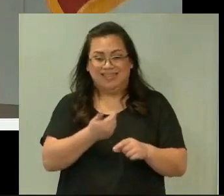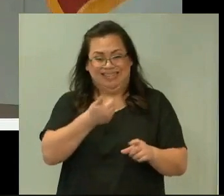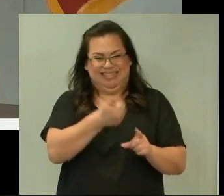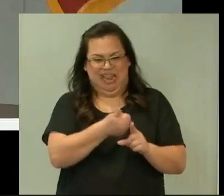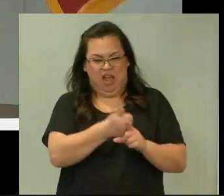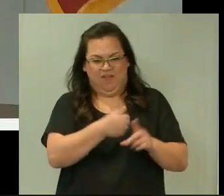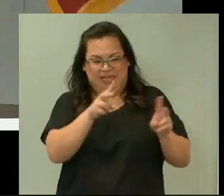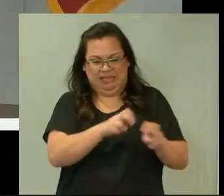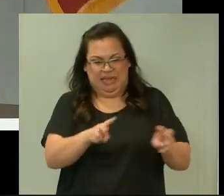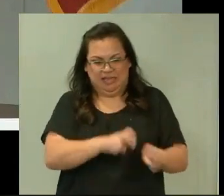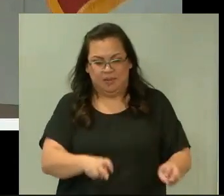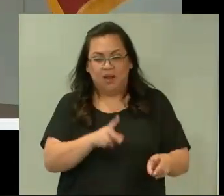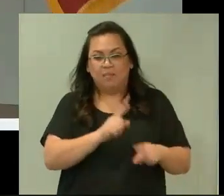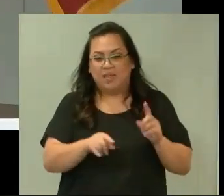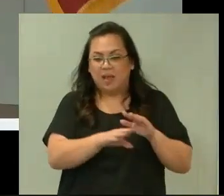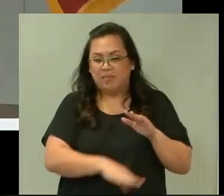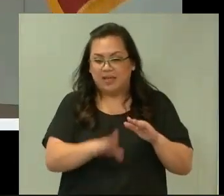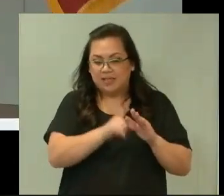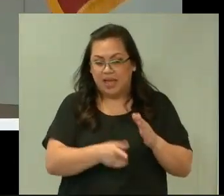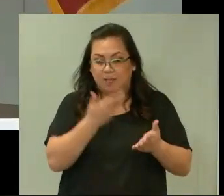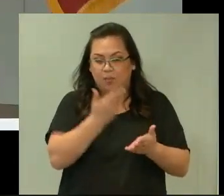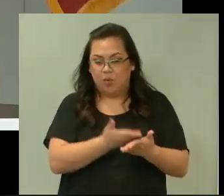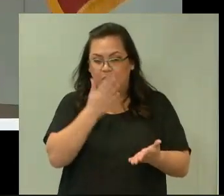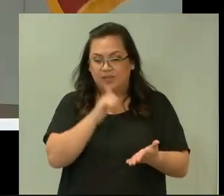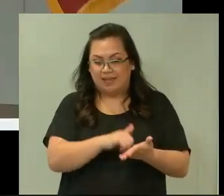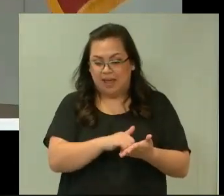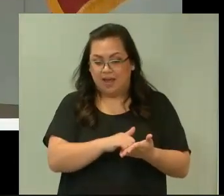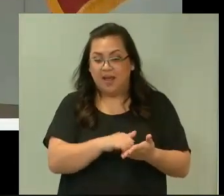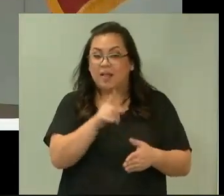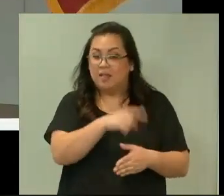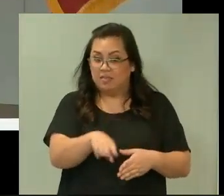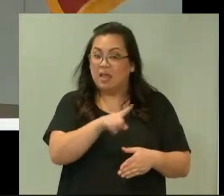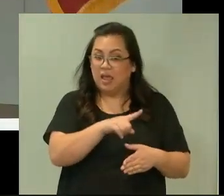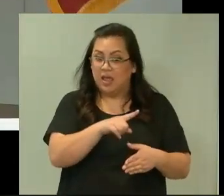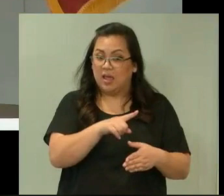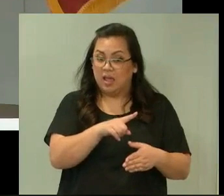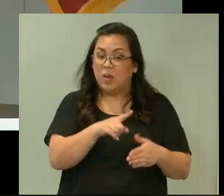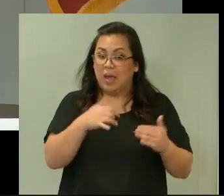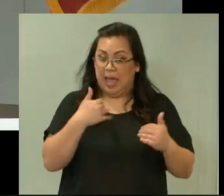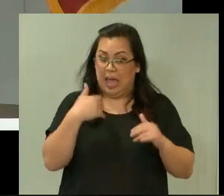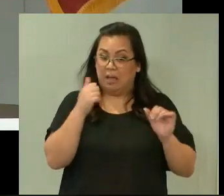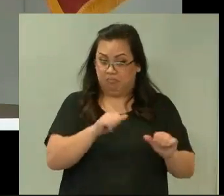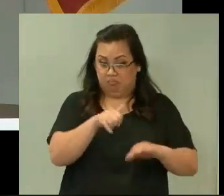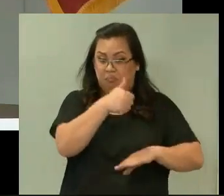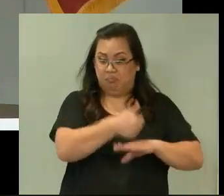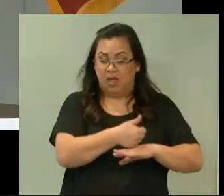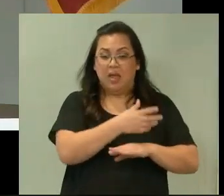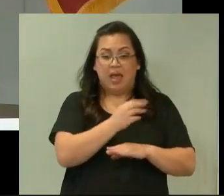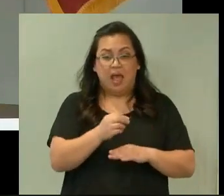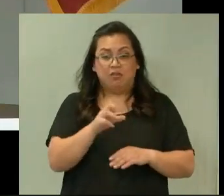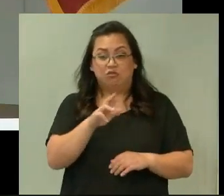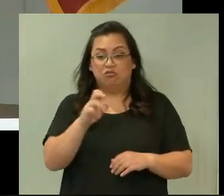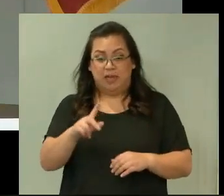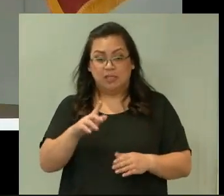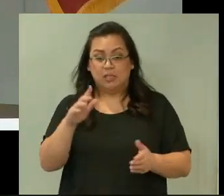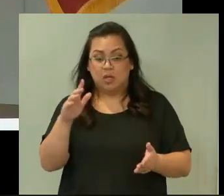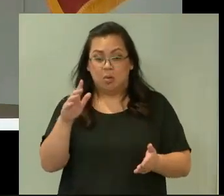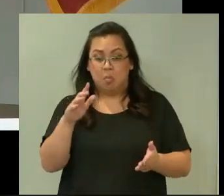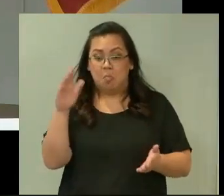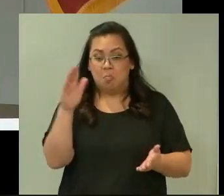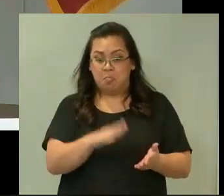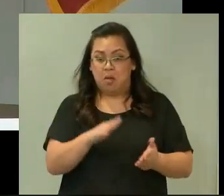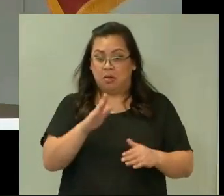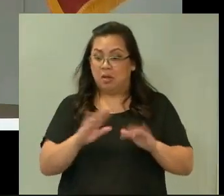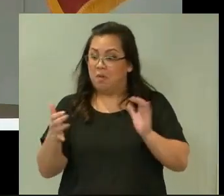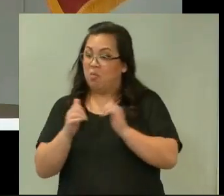health officer basically proves to us that they have the capacity and the level of risk to be lower than